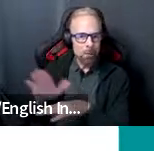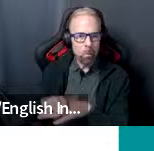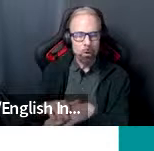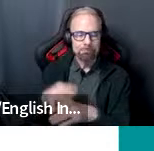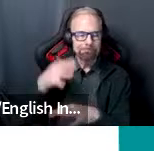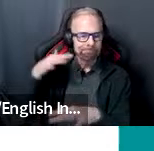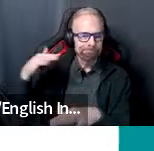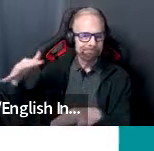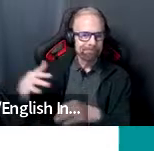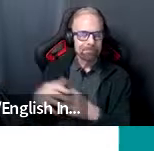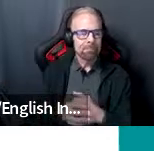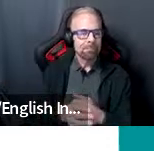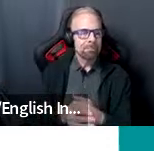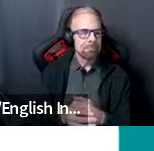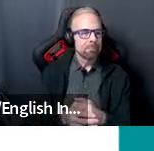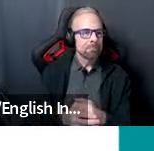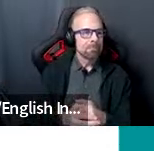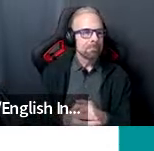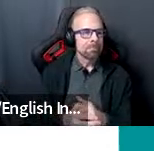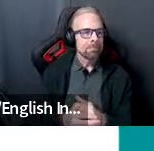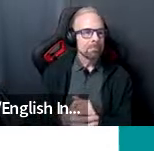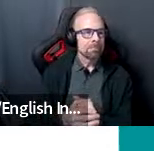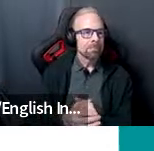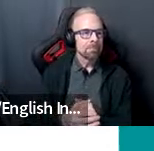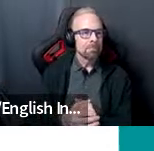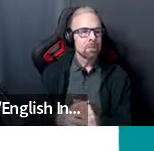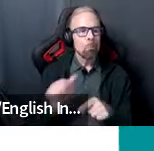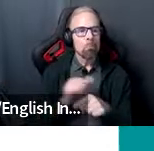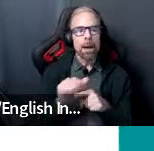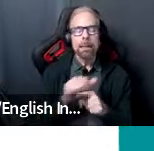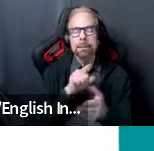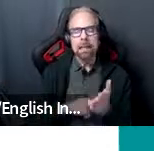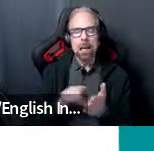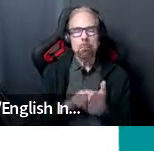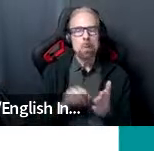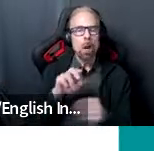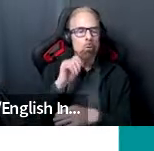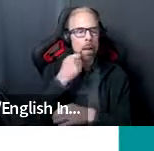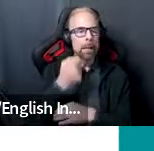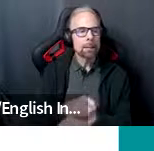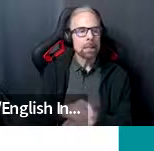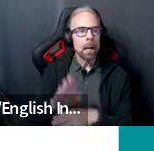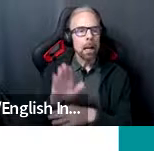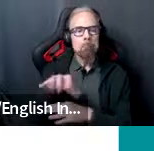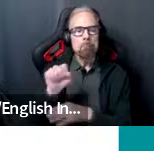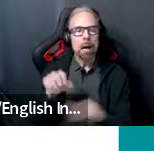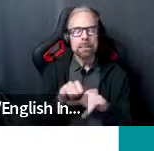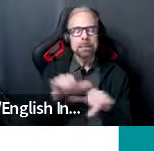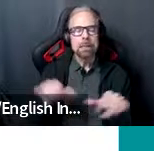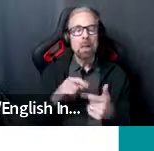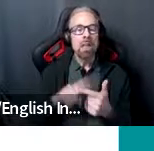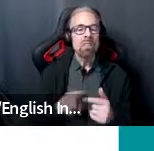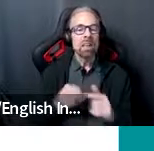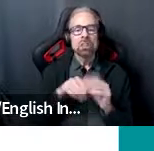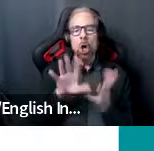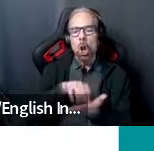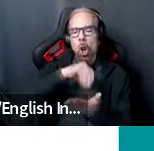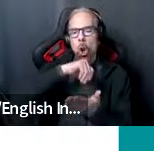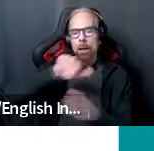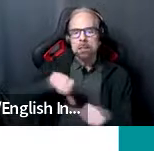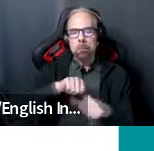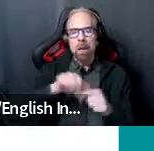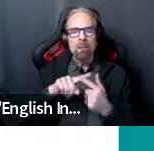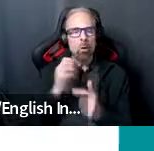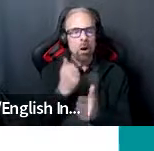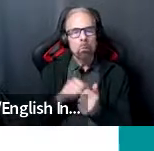that. Practice examining racially biased systems and processes. This is a learning space for everyone, so let's look for